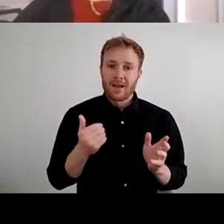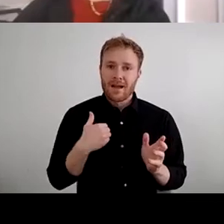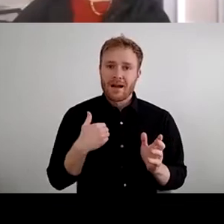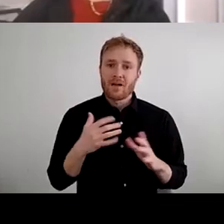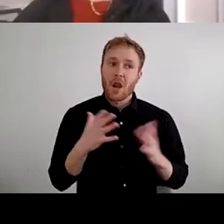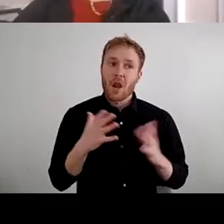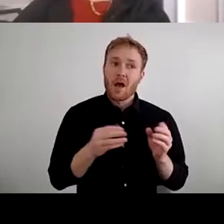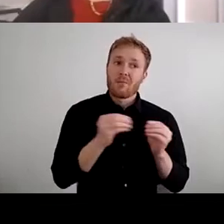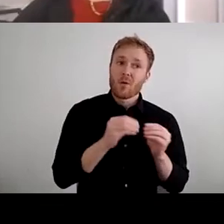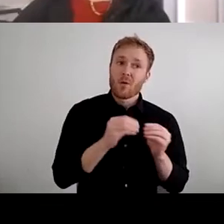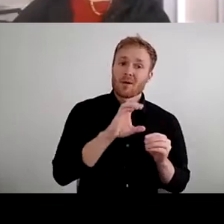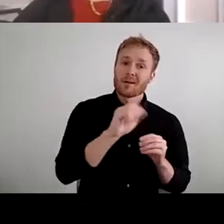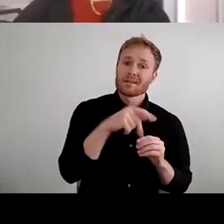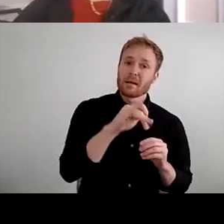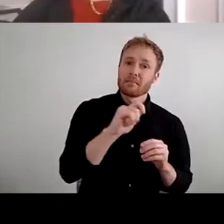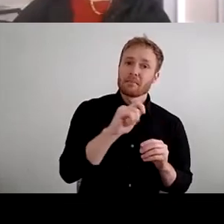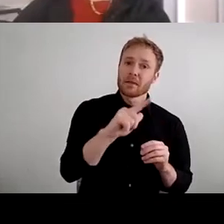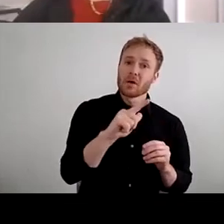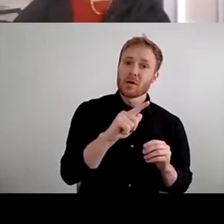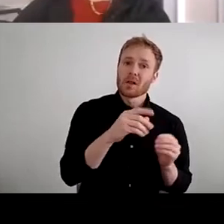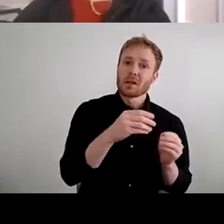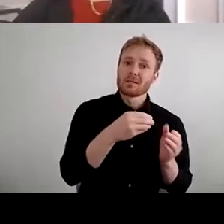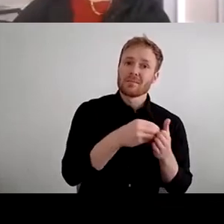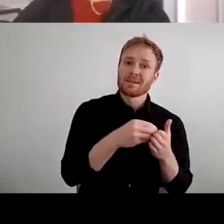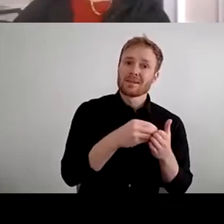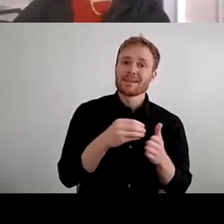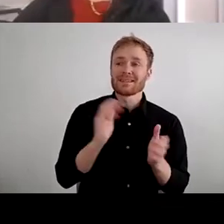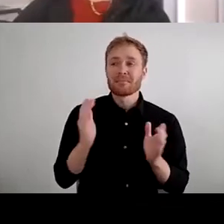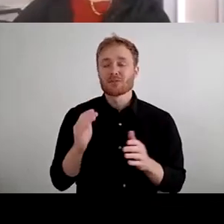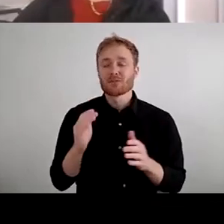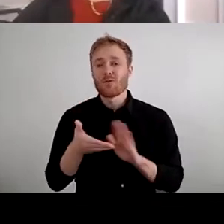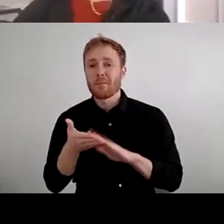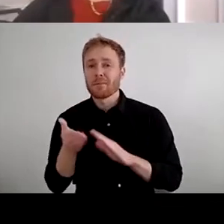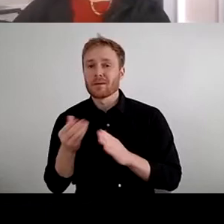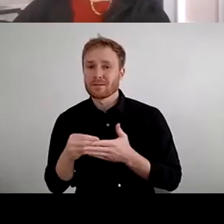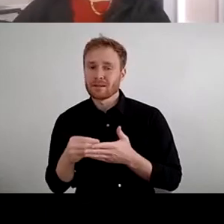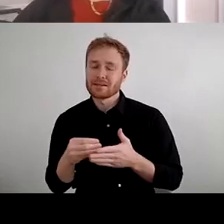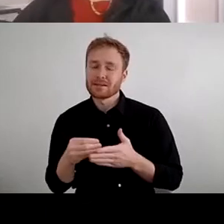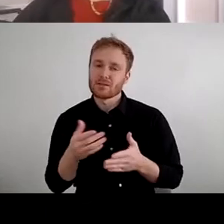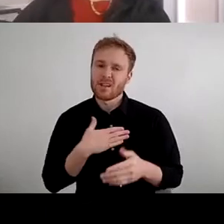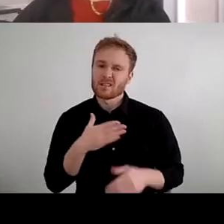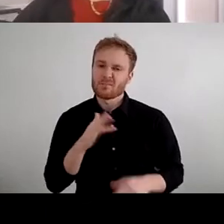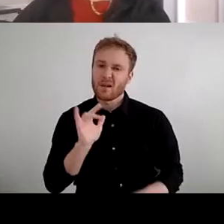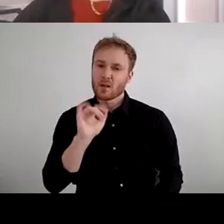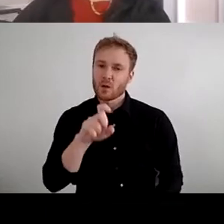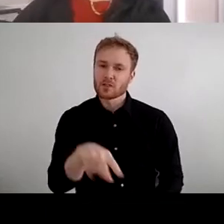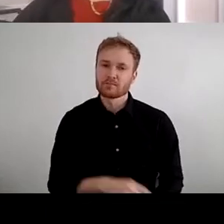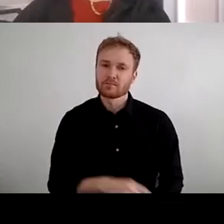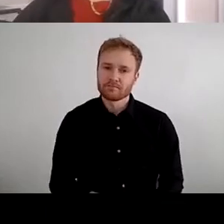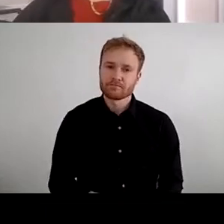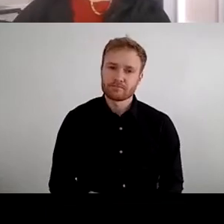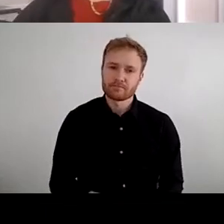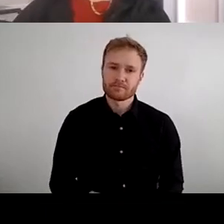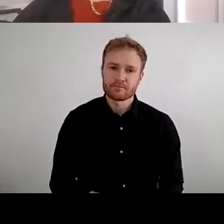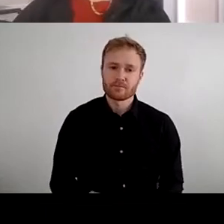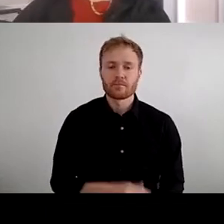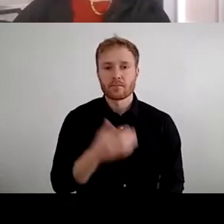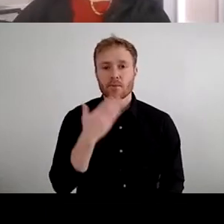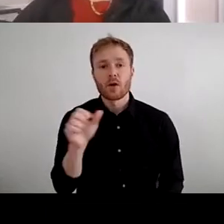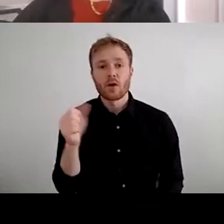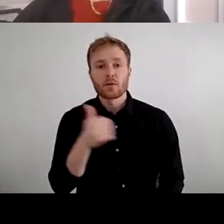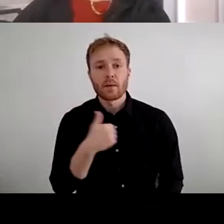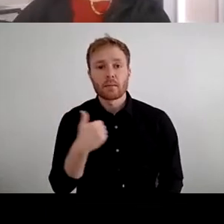So that's my only question. Appreciate it. That's all I have. Thank you. Any other members for discussion?